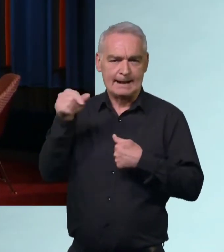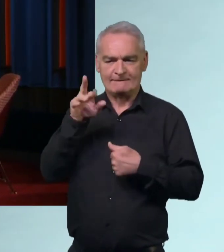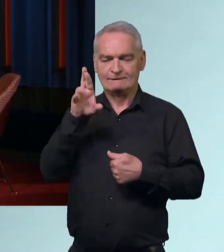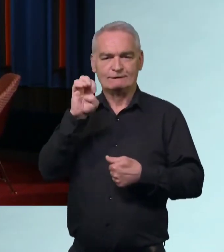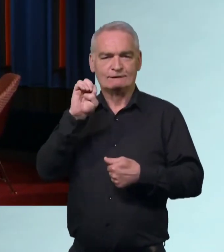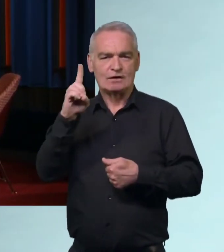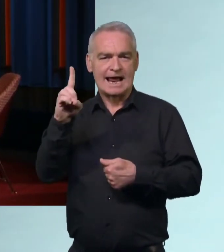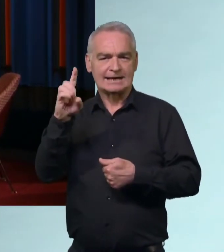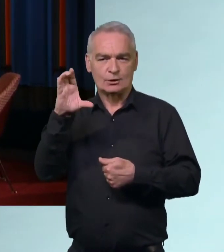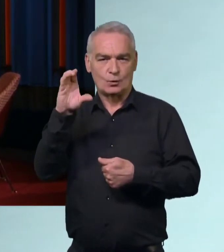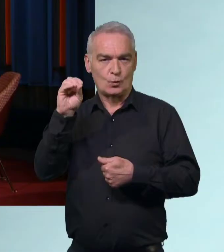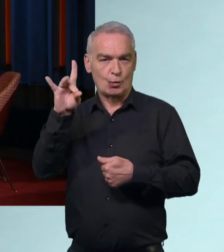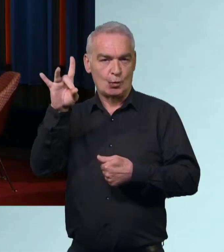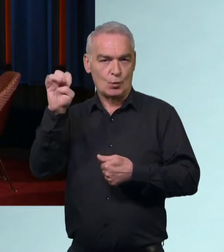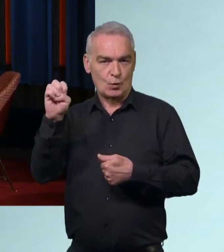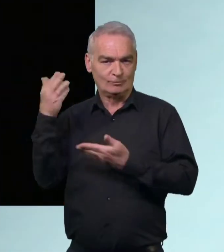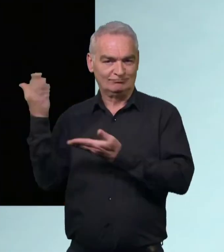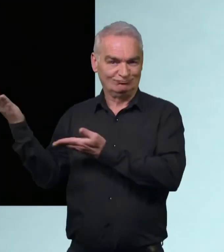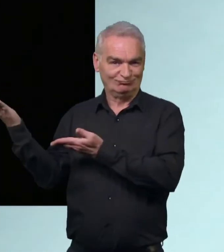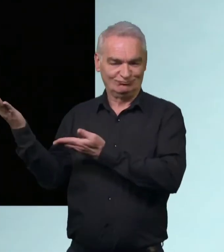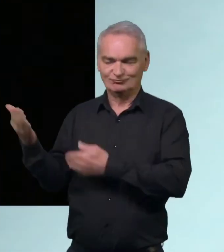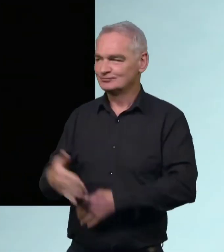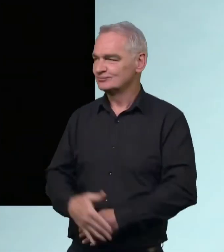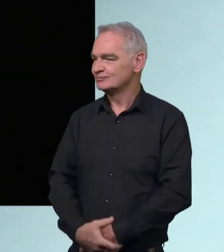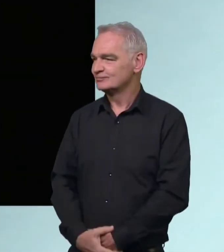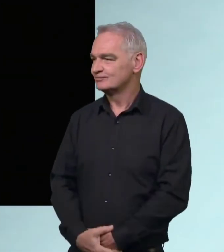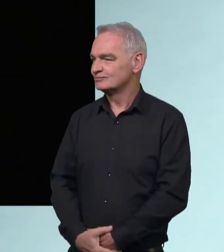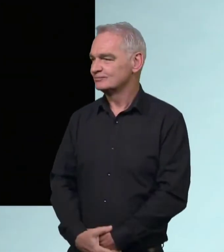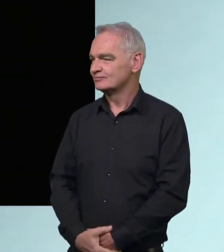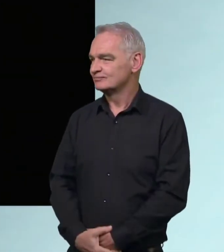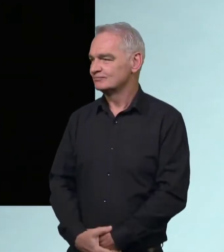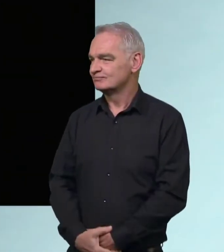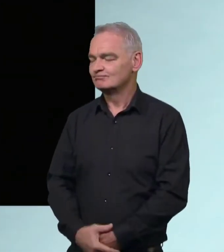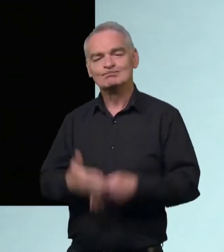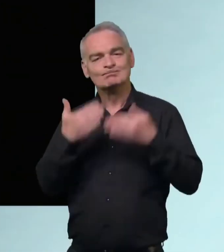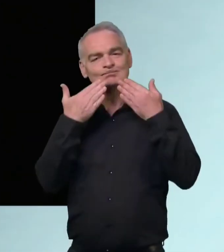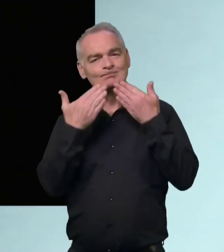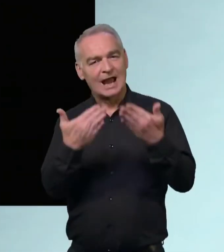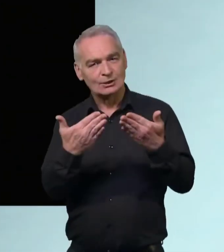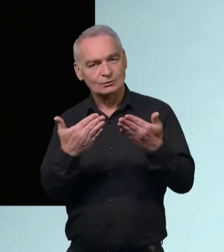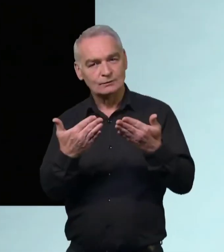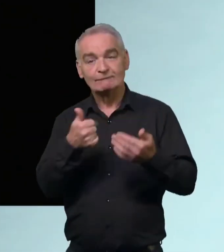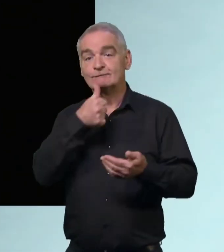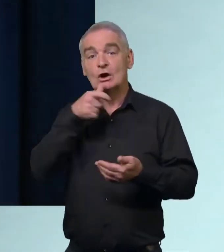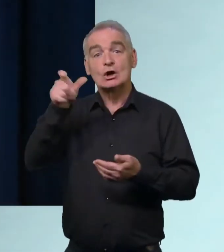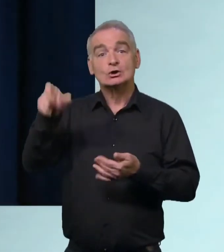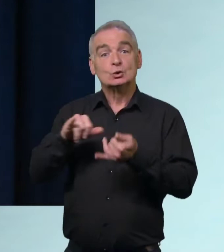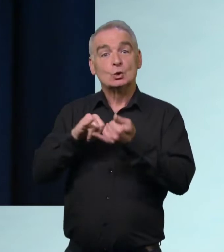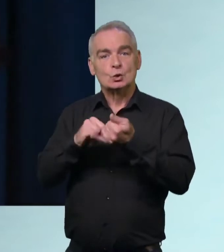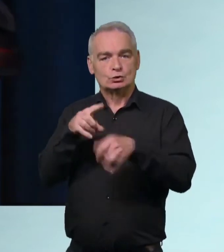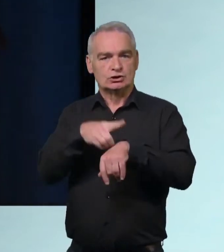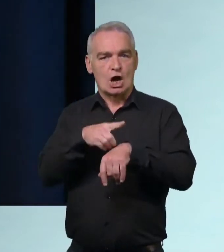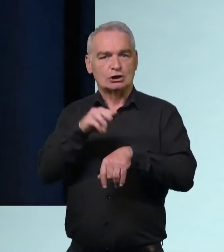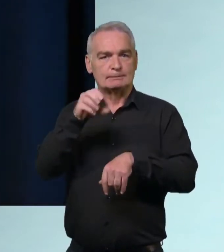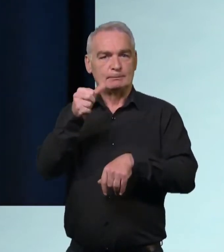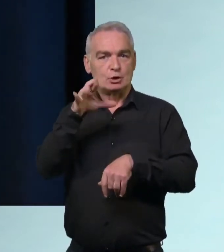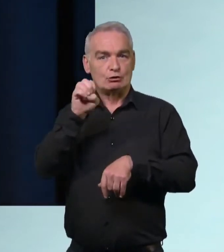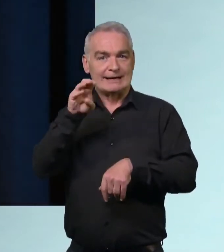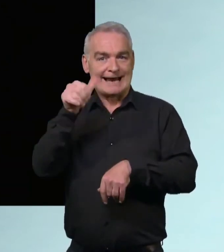MC for the evening, the wonderful Fred Cook. Thanks so much as ever, Tommy. Well, our first guest is